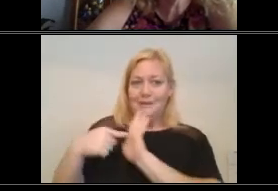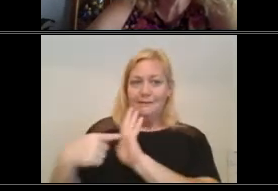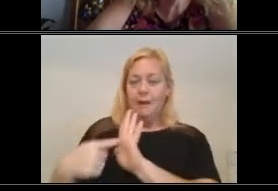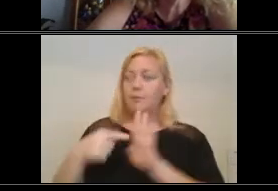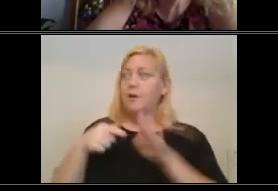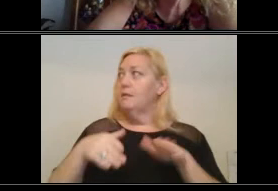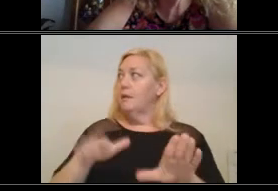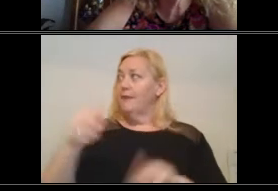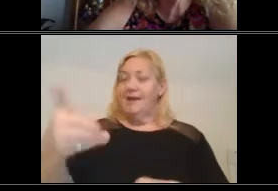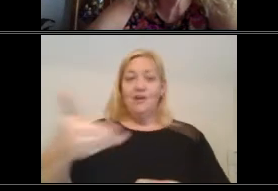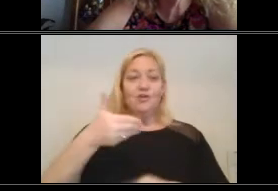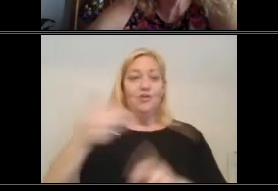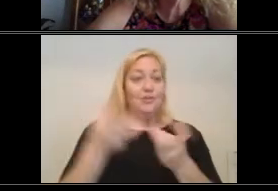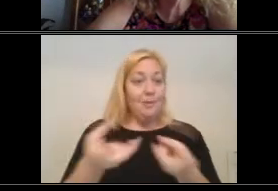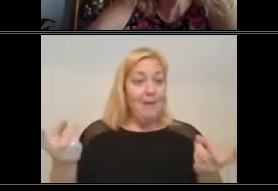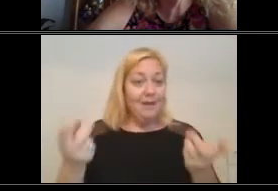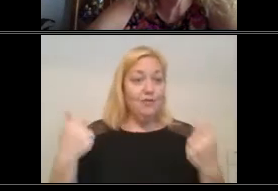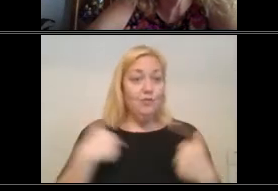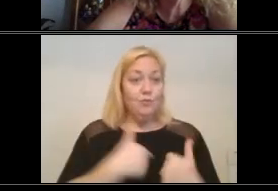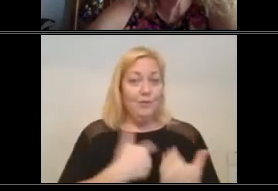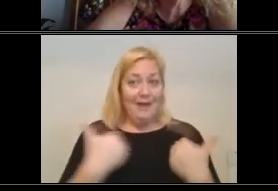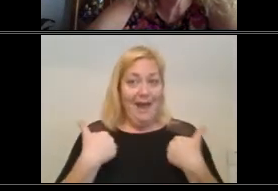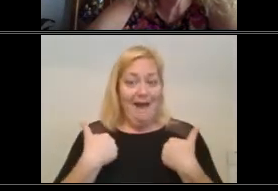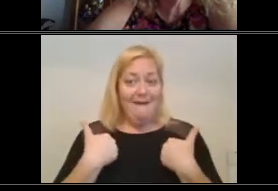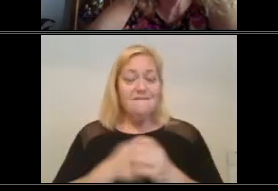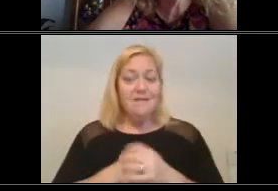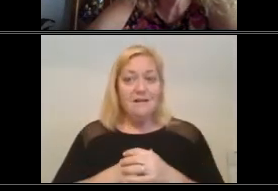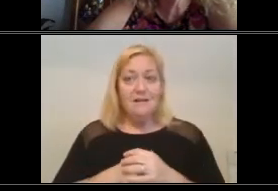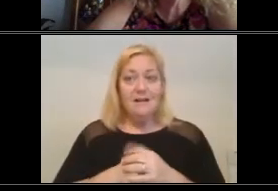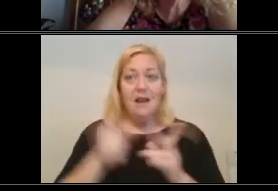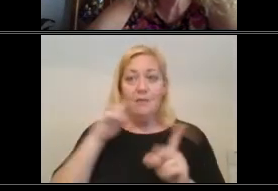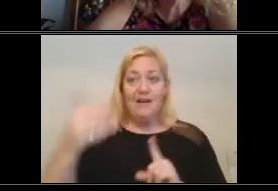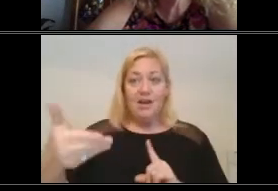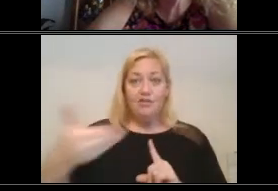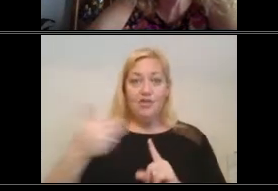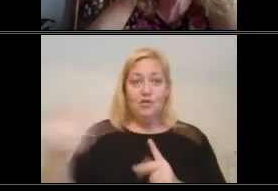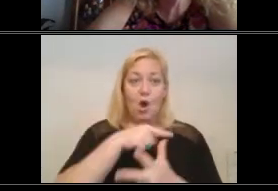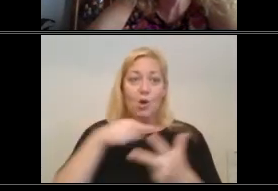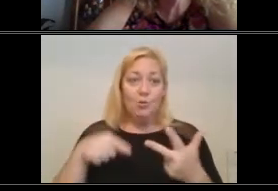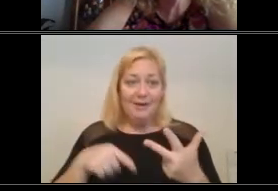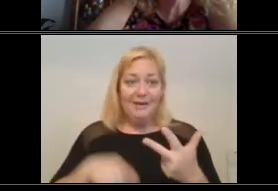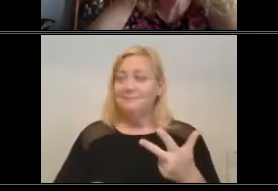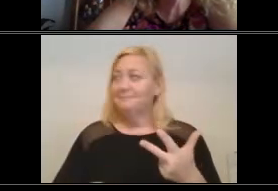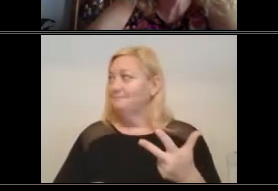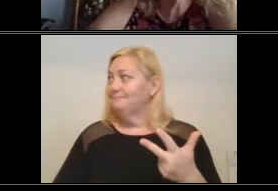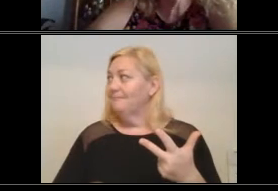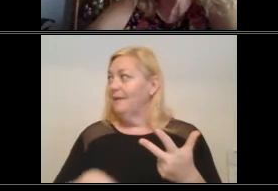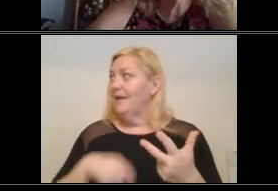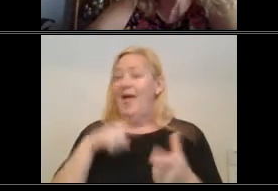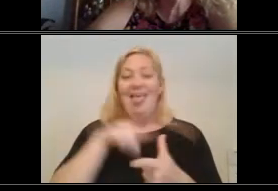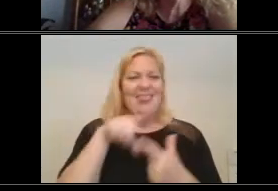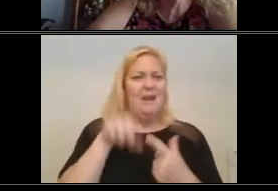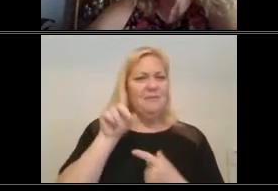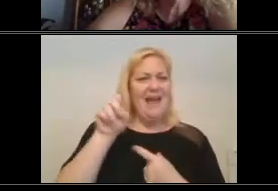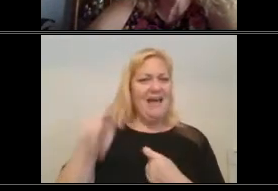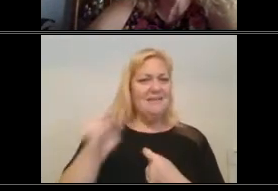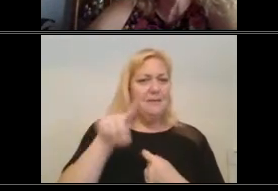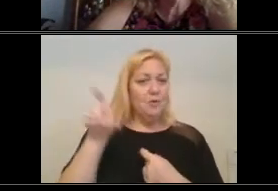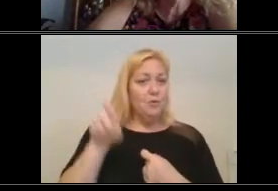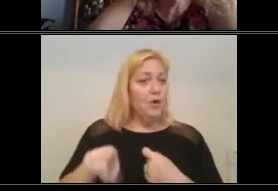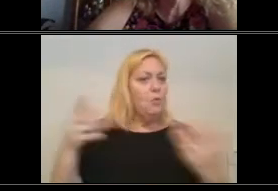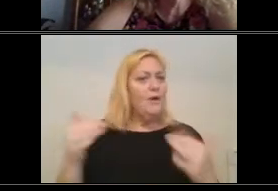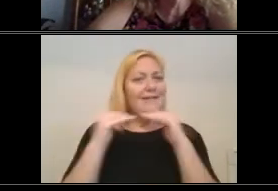introduce the panelists that we have. And I'm going to introduce all 3, and then I'm going to ask them the question, what does